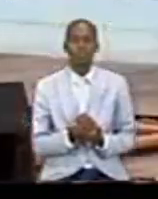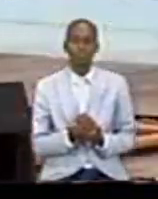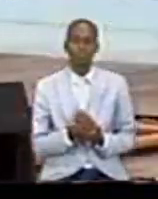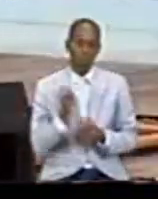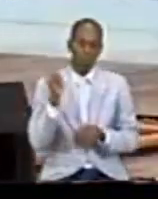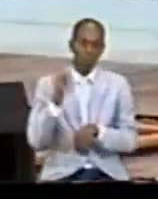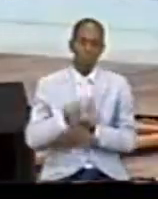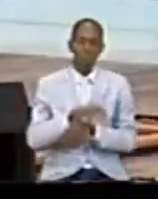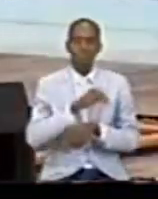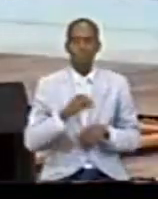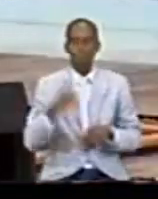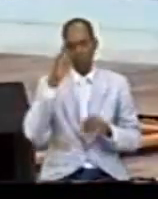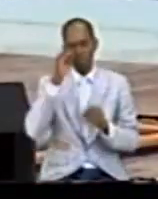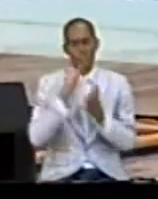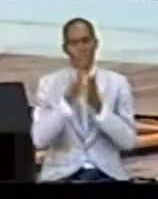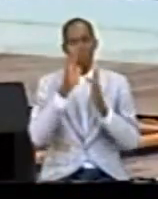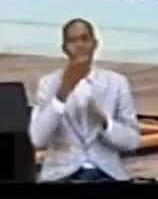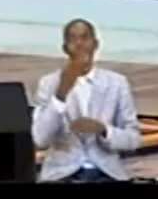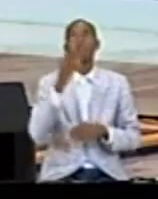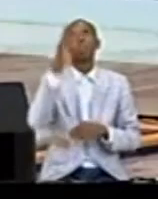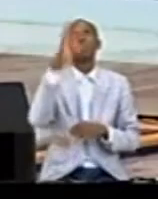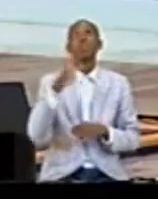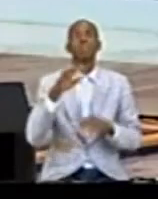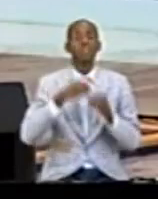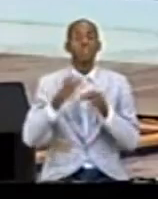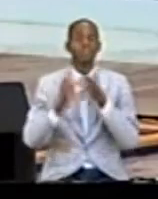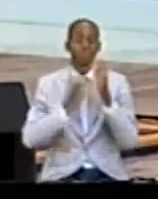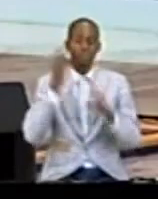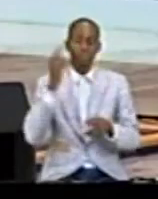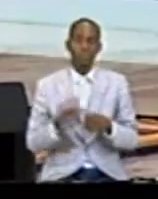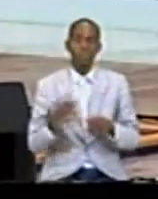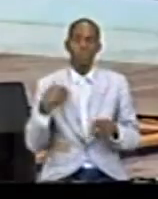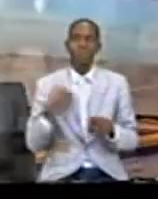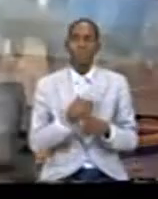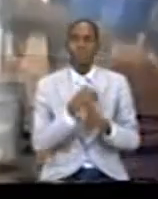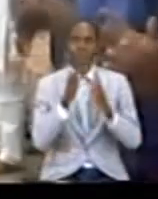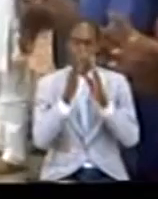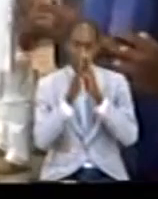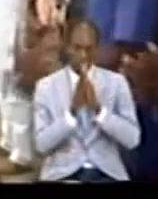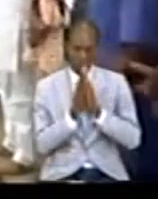Overcoming saints of God, in Jesus' name we pray.